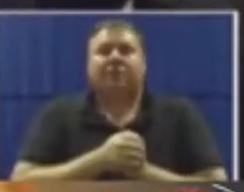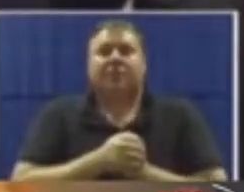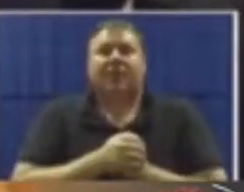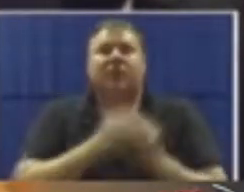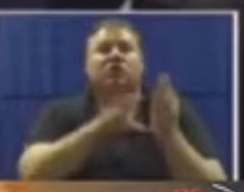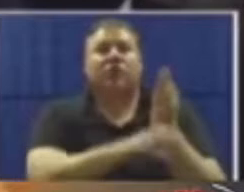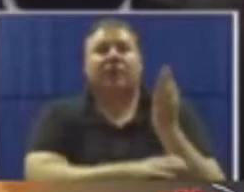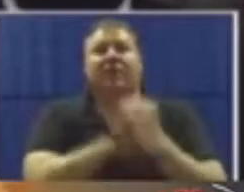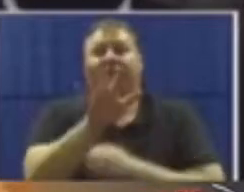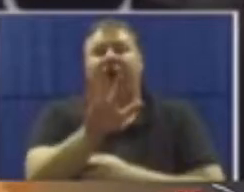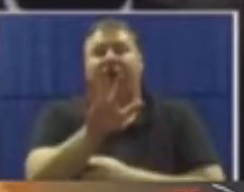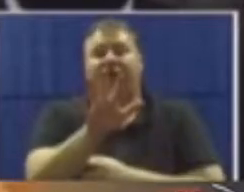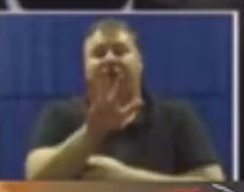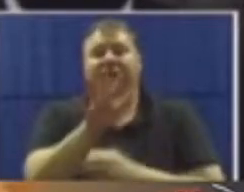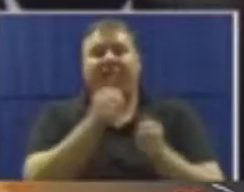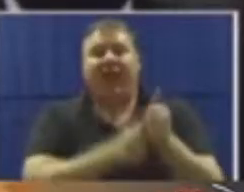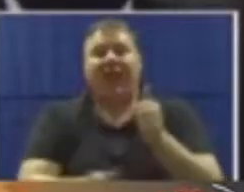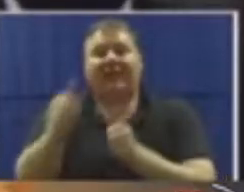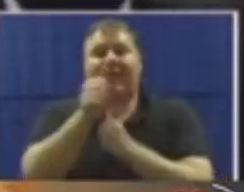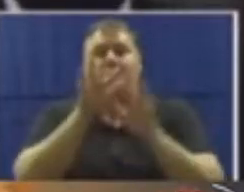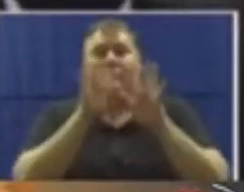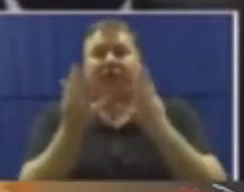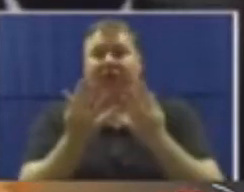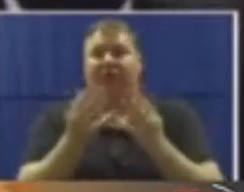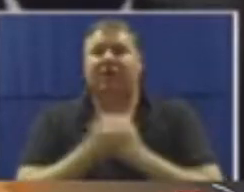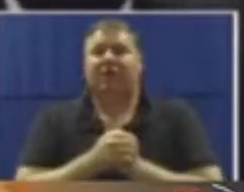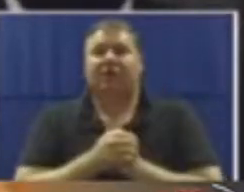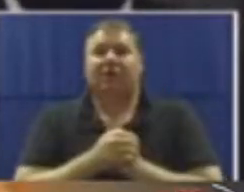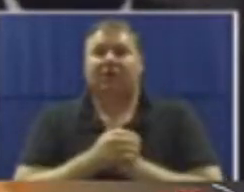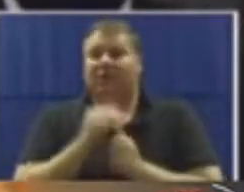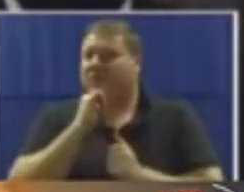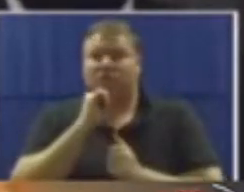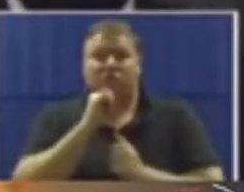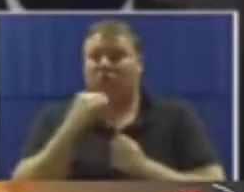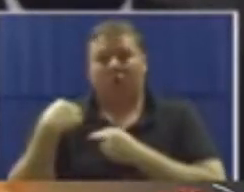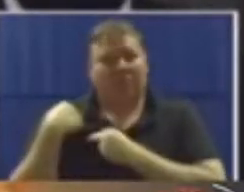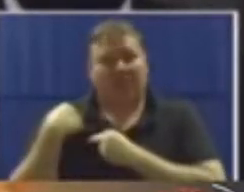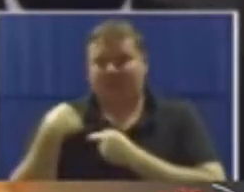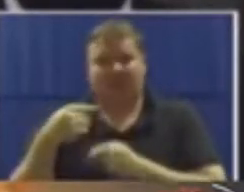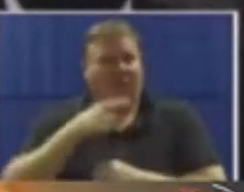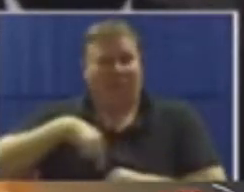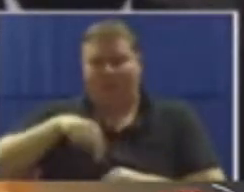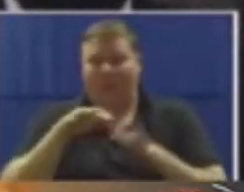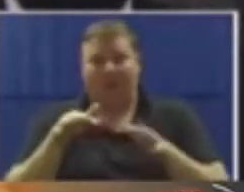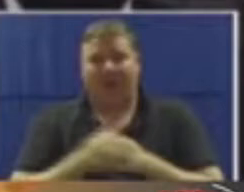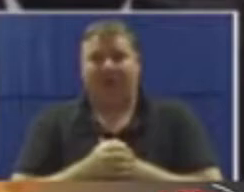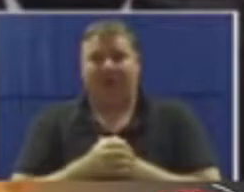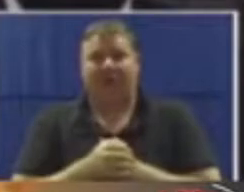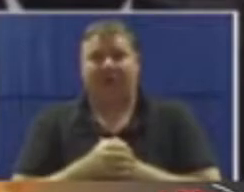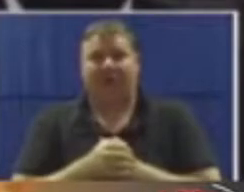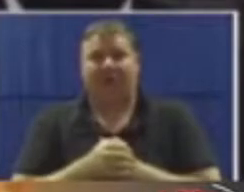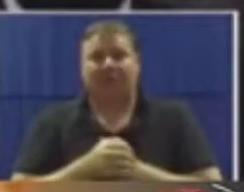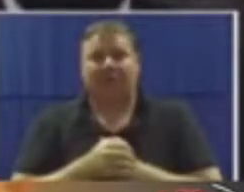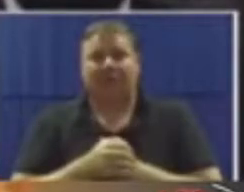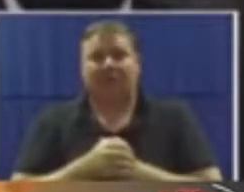executive. The executive, on the other hand, is not representative of all the people. The executive obviously would